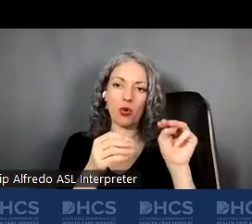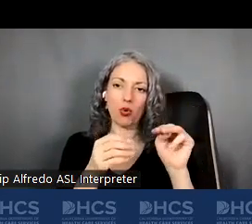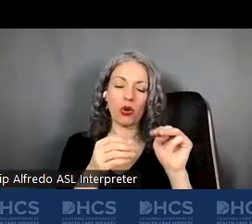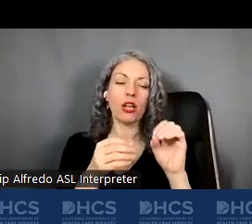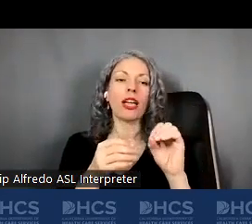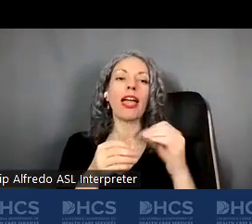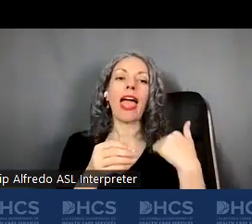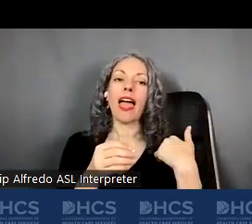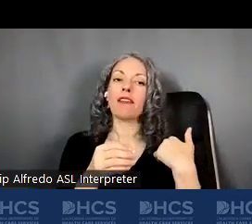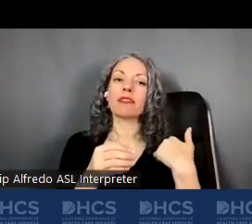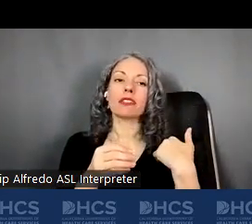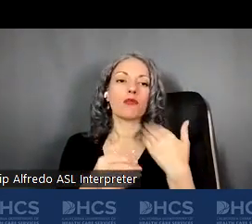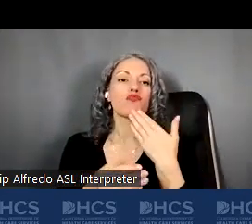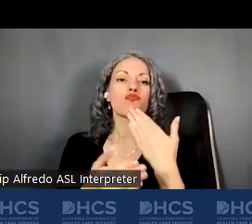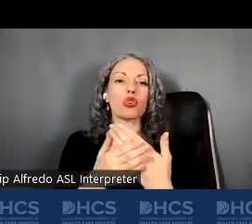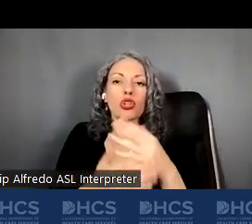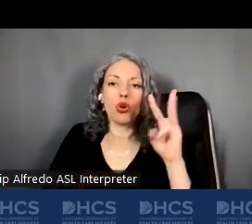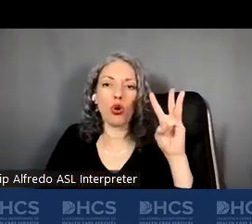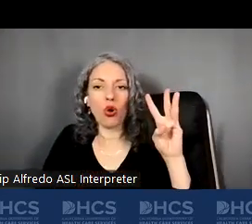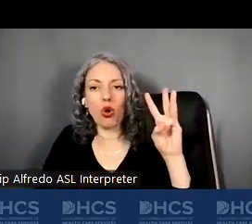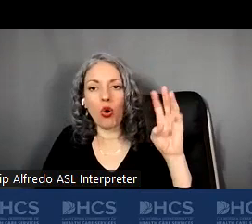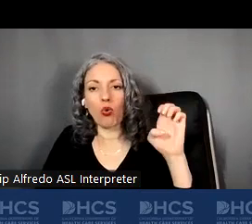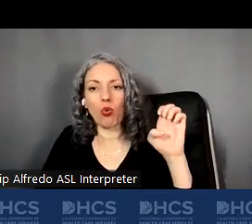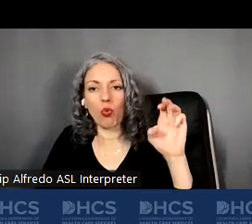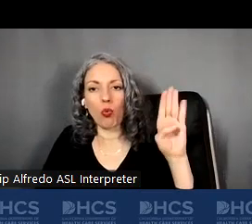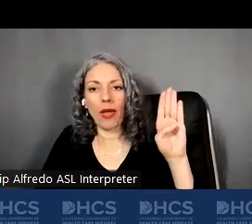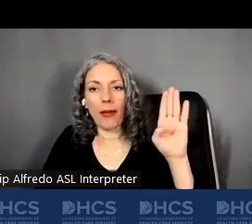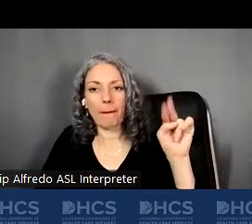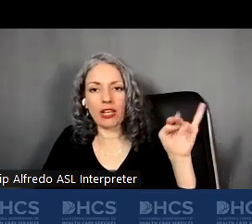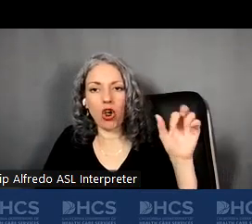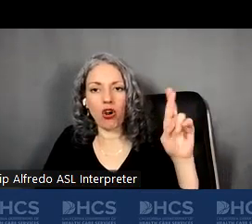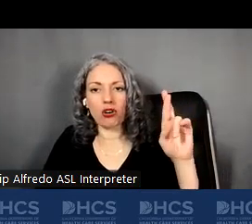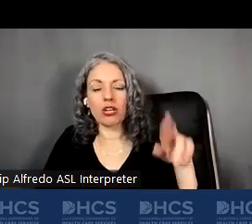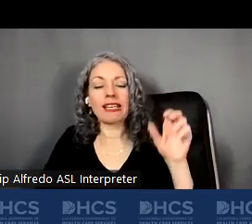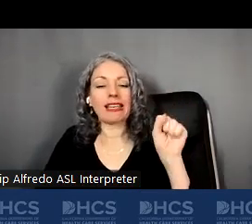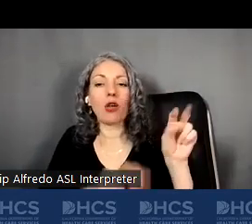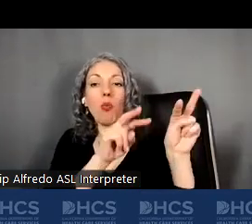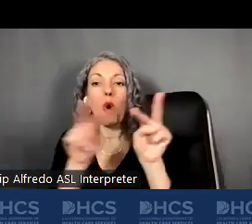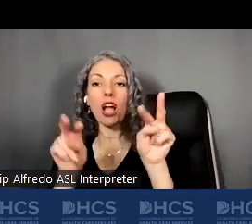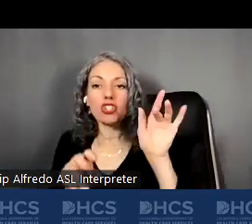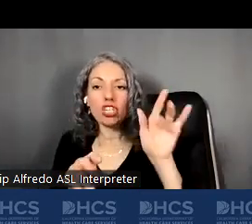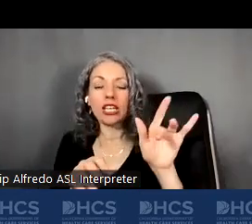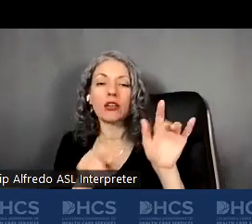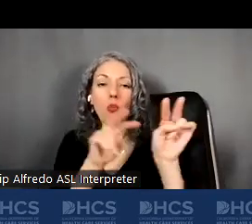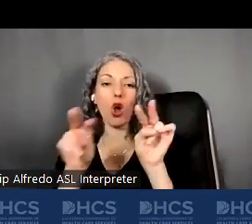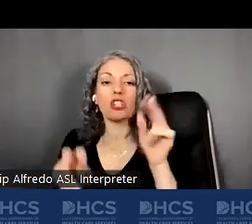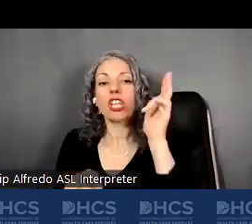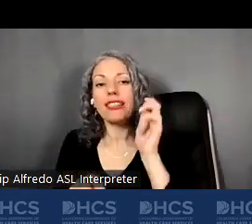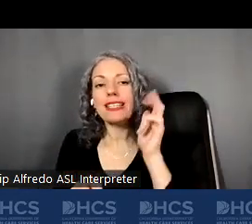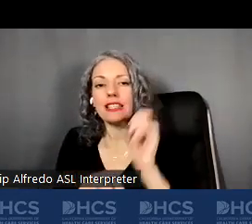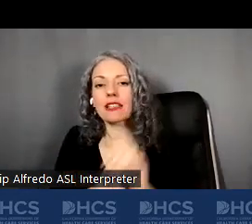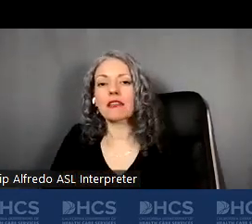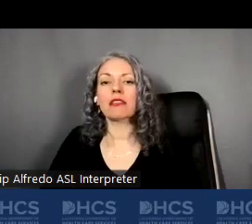that you can, hit play and listen to. And then this is the email and phone number that will be